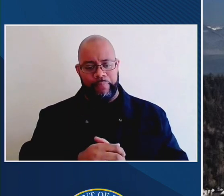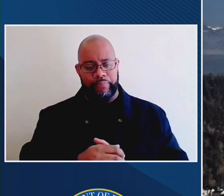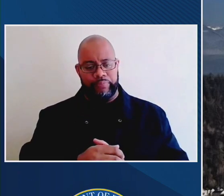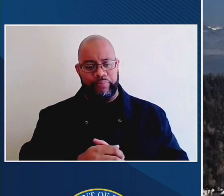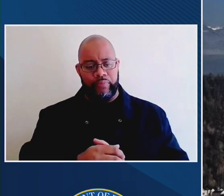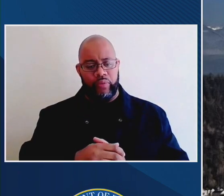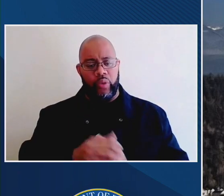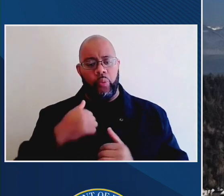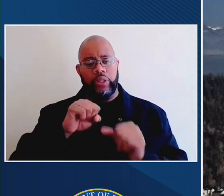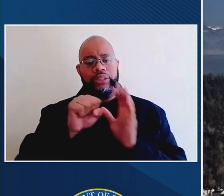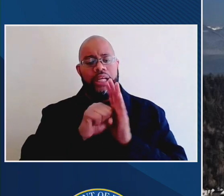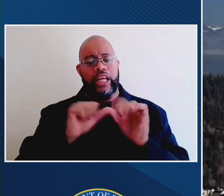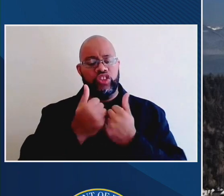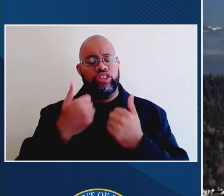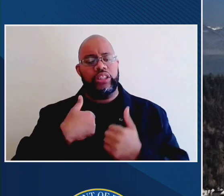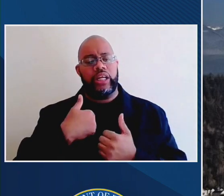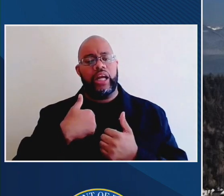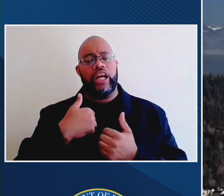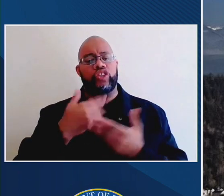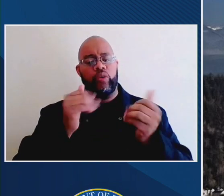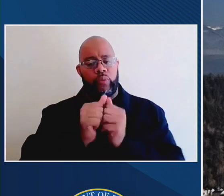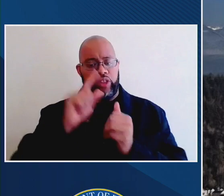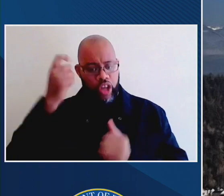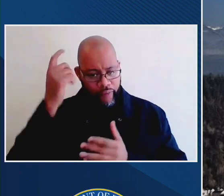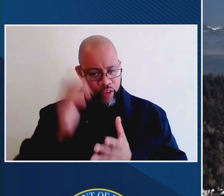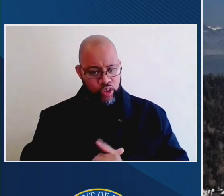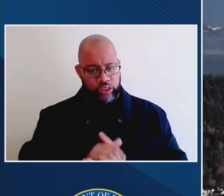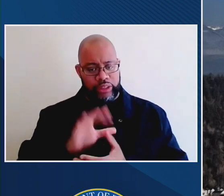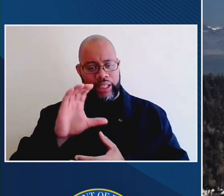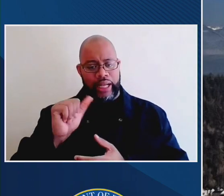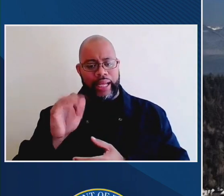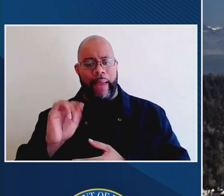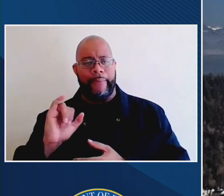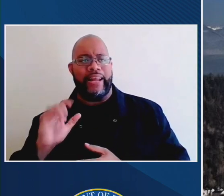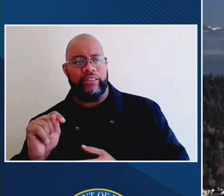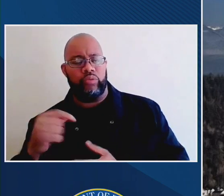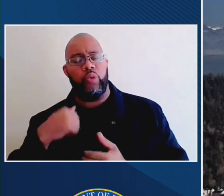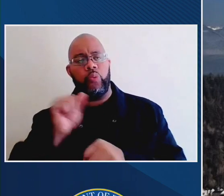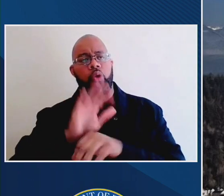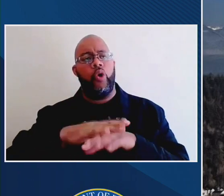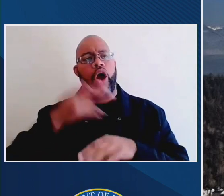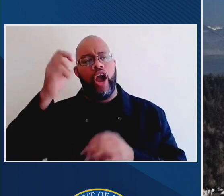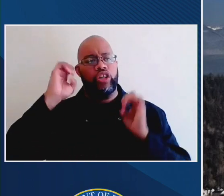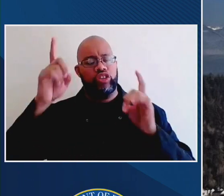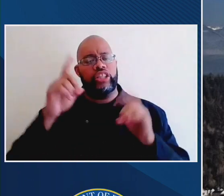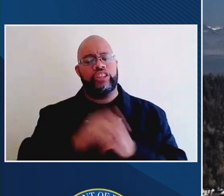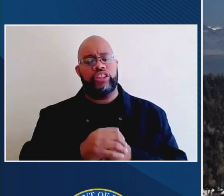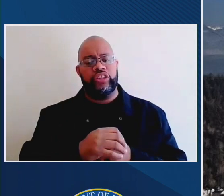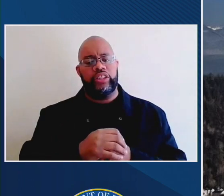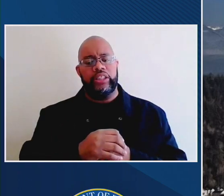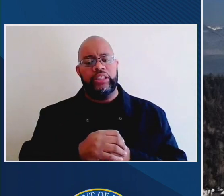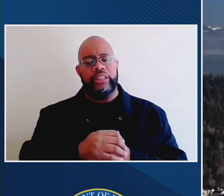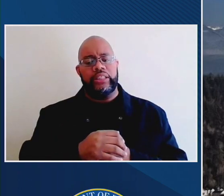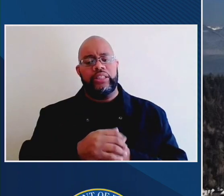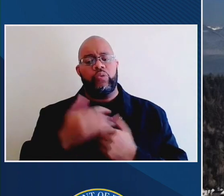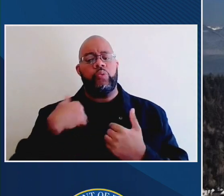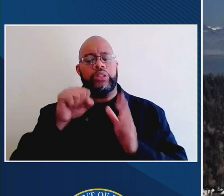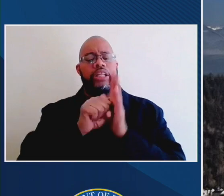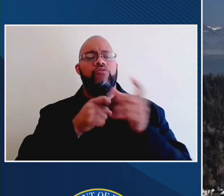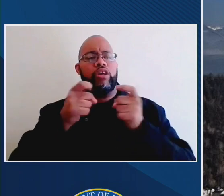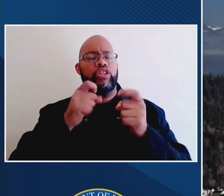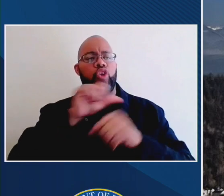agency. I serve in the governor's cabinet. We work on all sorts of higher education issues, including being the state regulating authority